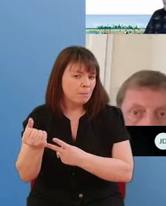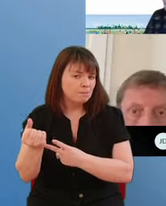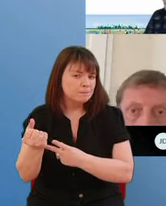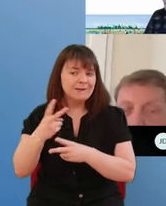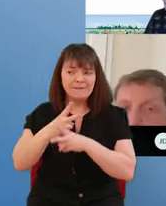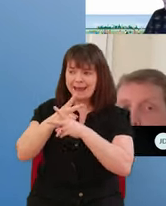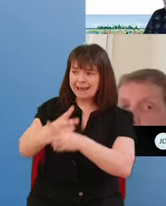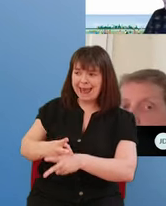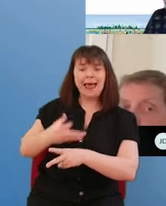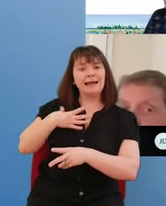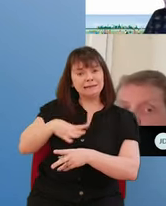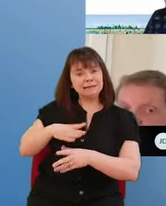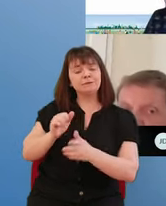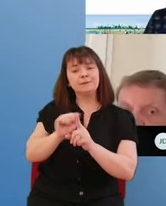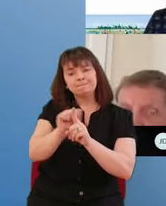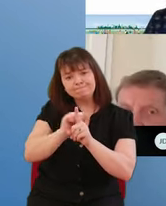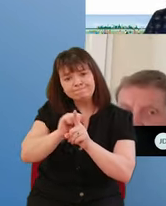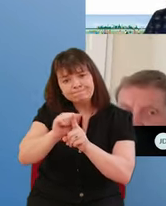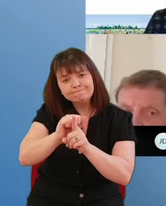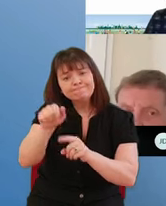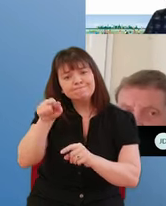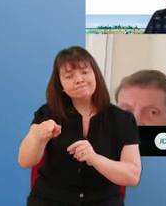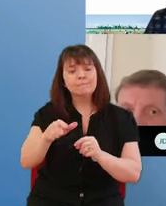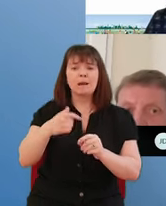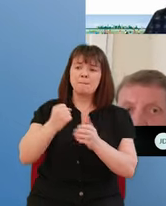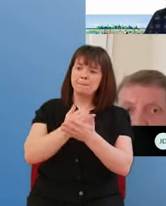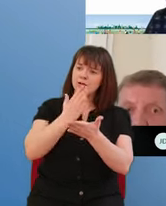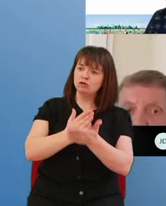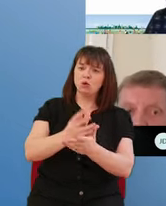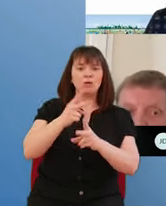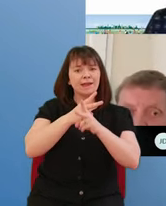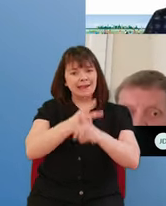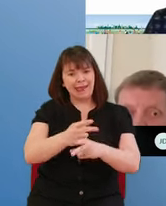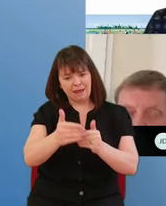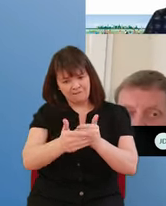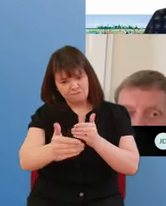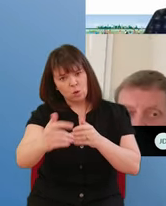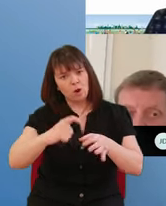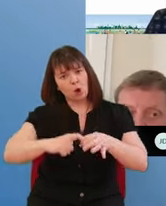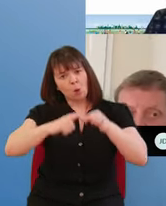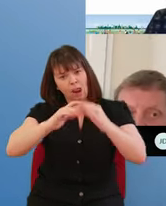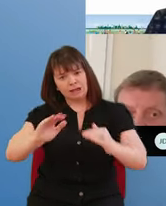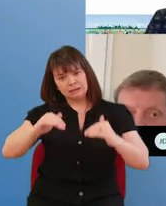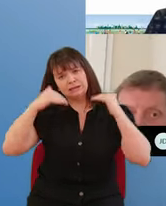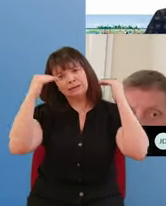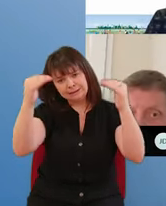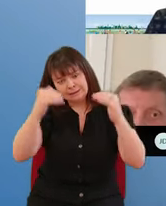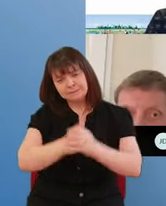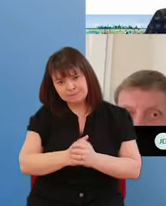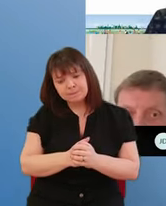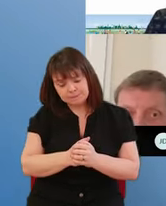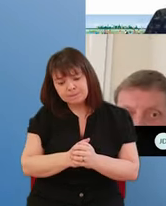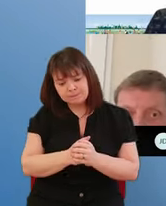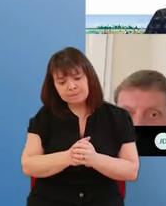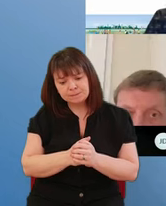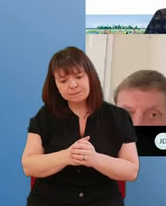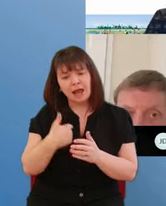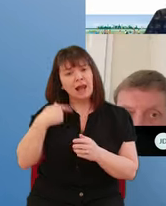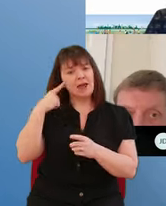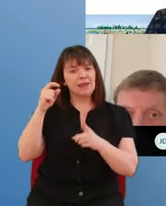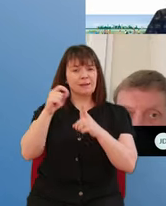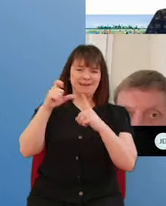and the core 20+5 work that everybody will be doing over the coming months and years. Yeah, I'd agree with that,